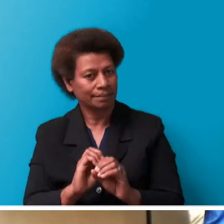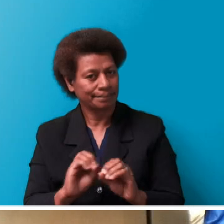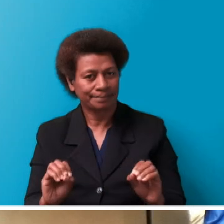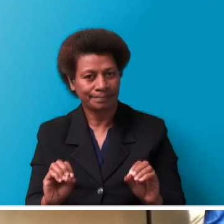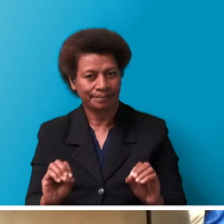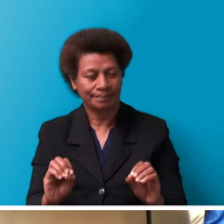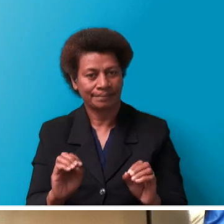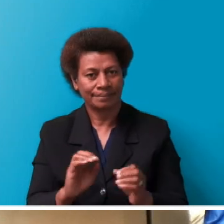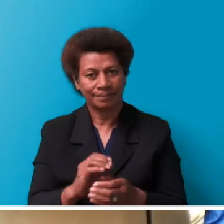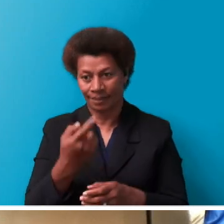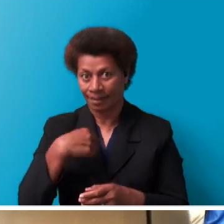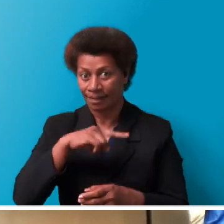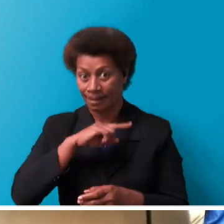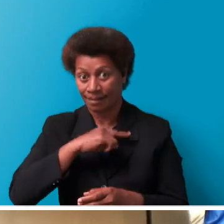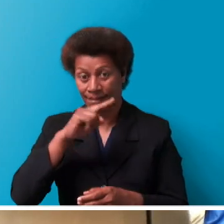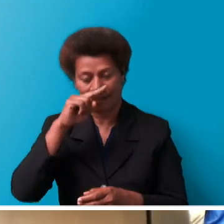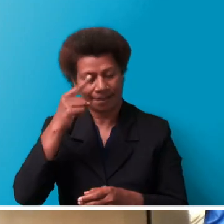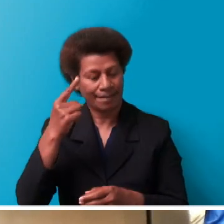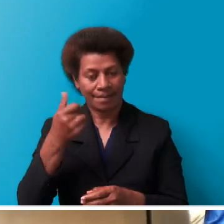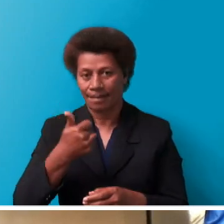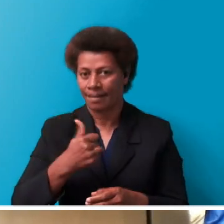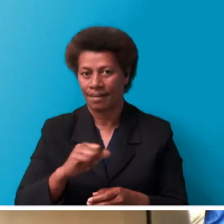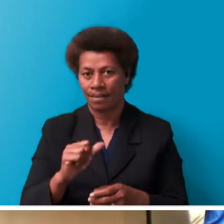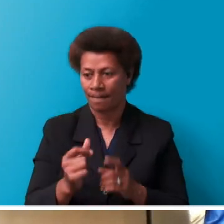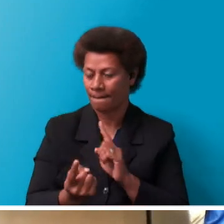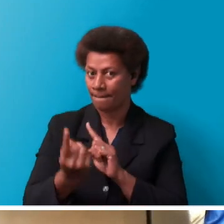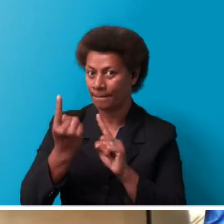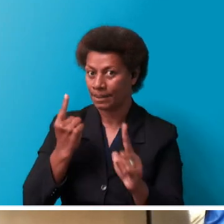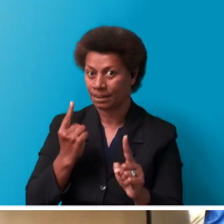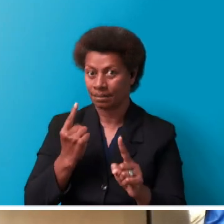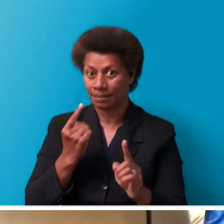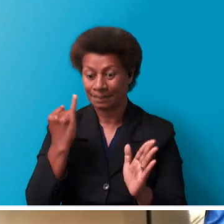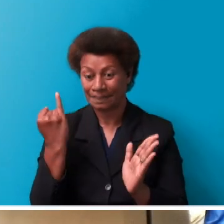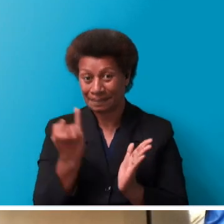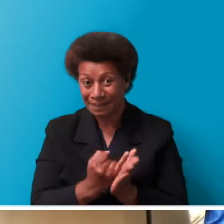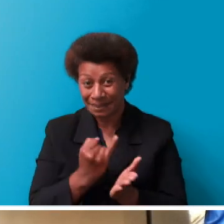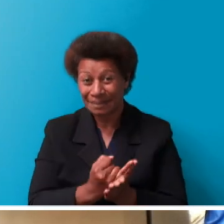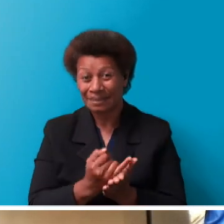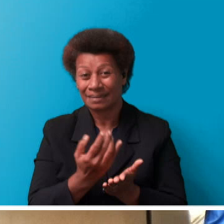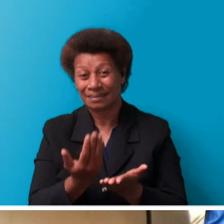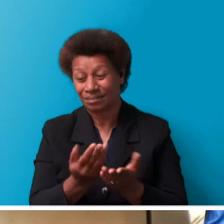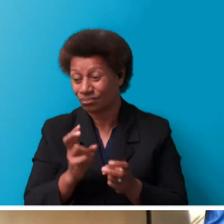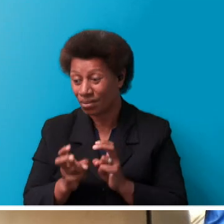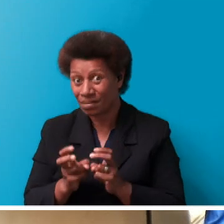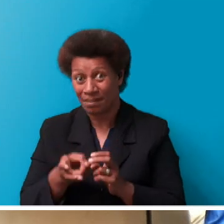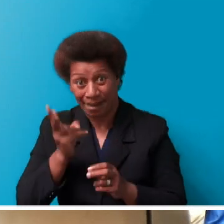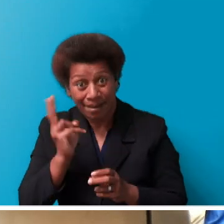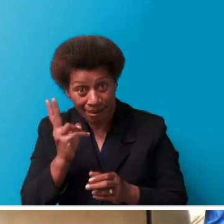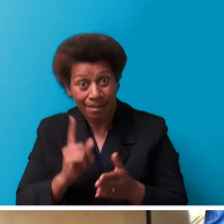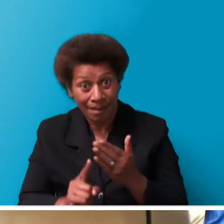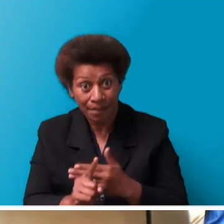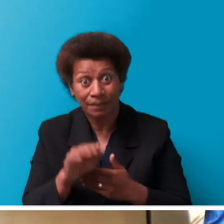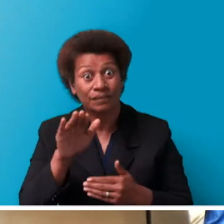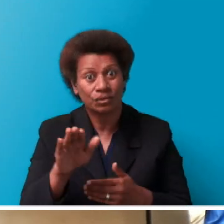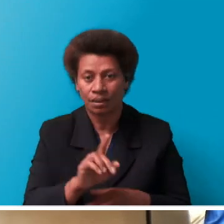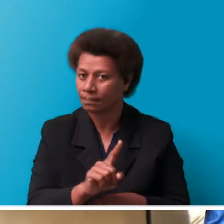We cannot allow the mistakes of the past to be repeated. The RFMS, the Republic